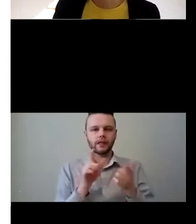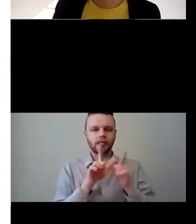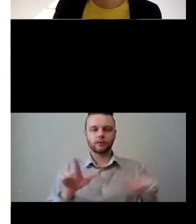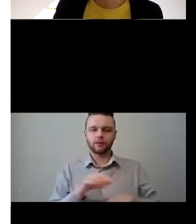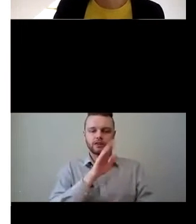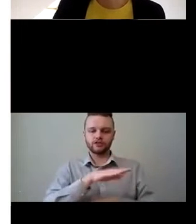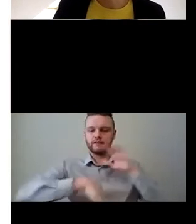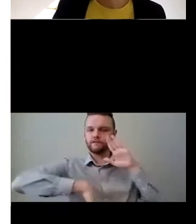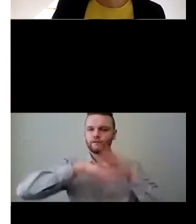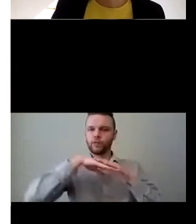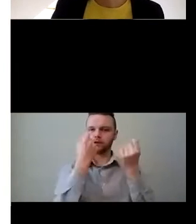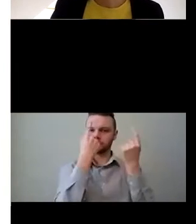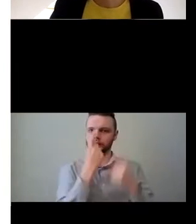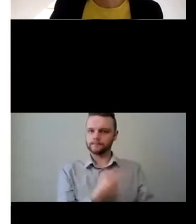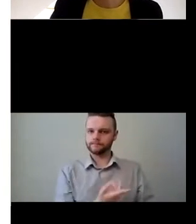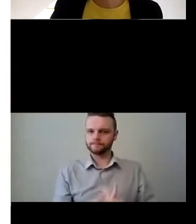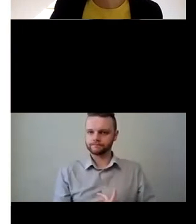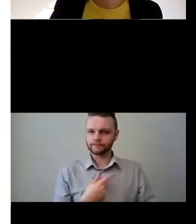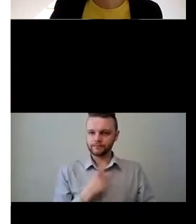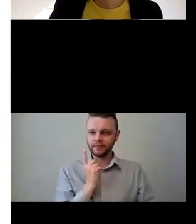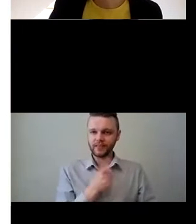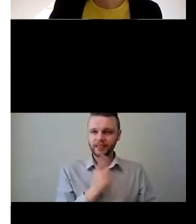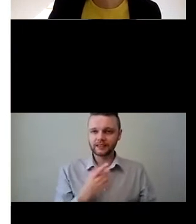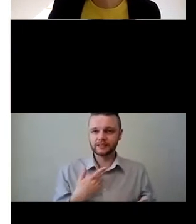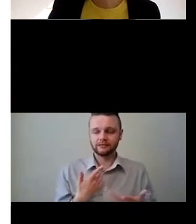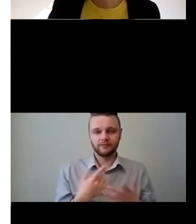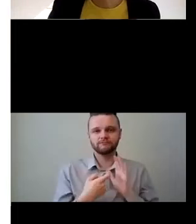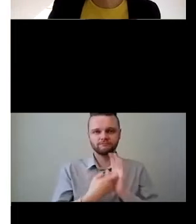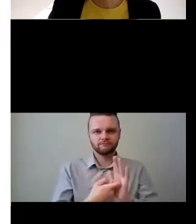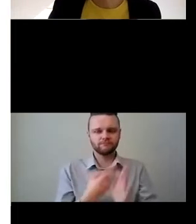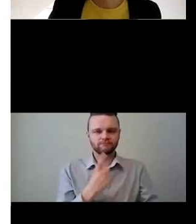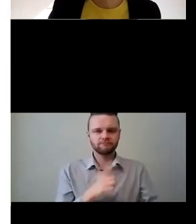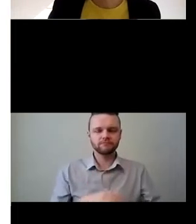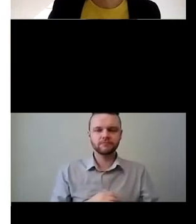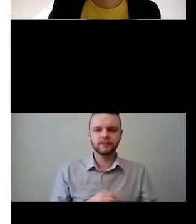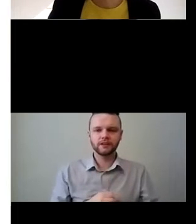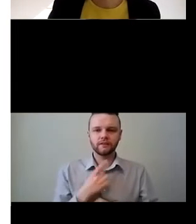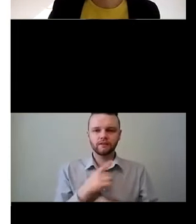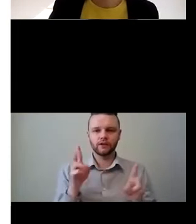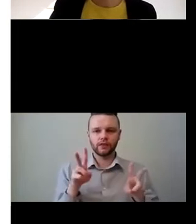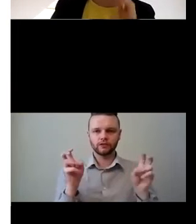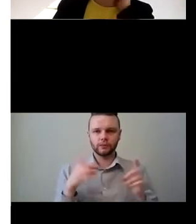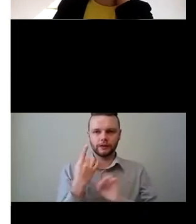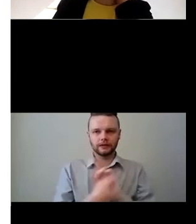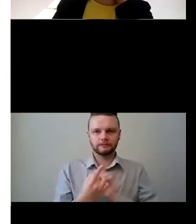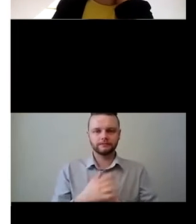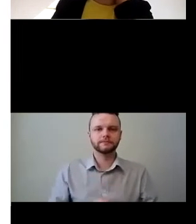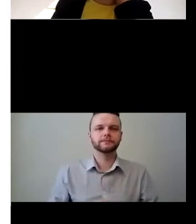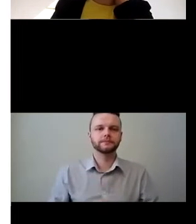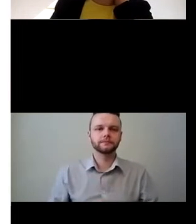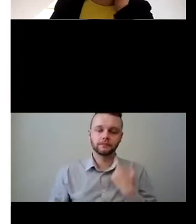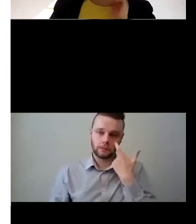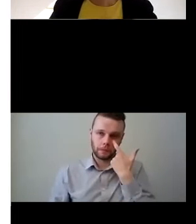child fully understands. And that I think is quite relevant also to the topic of the conference.